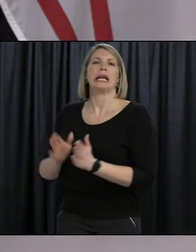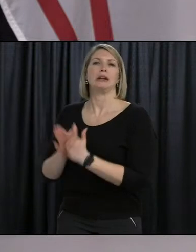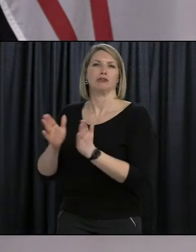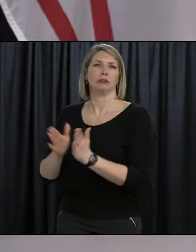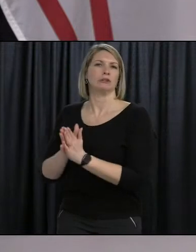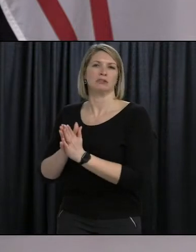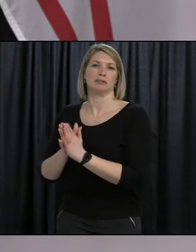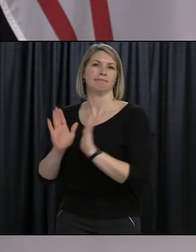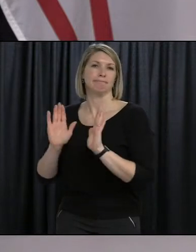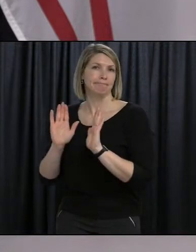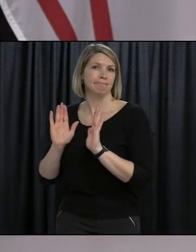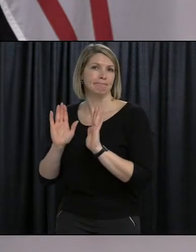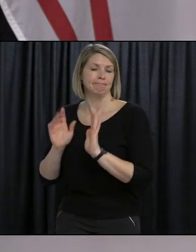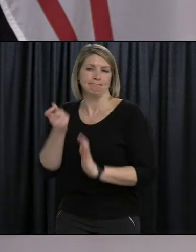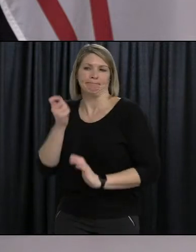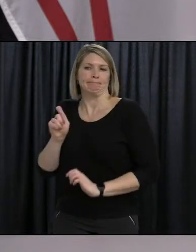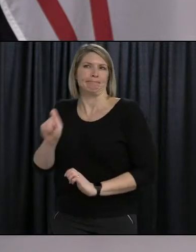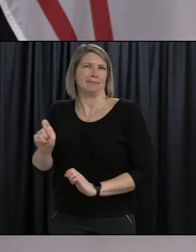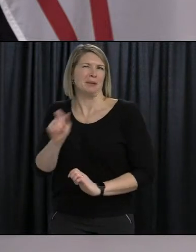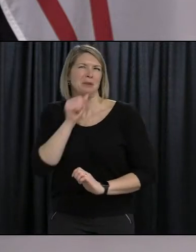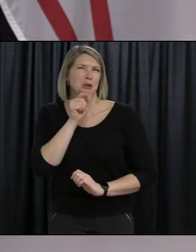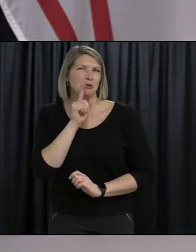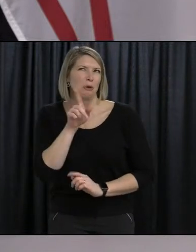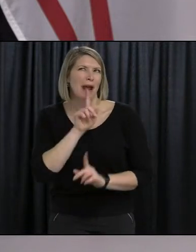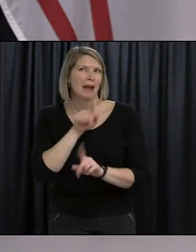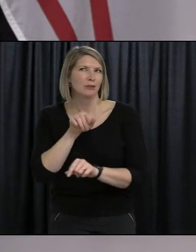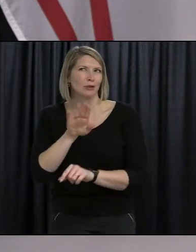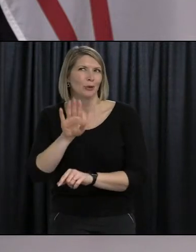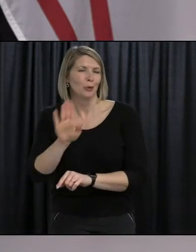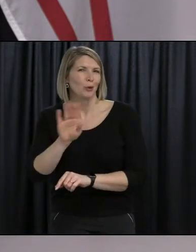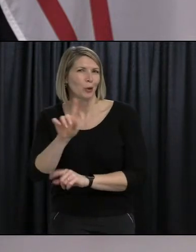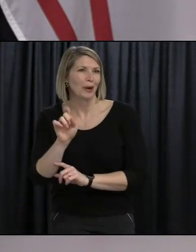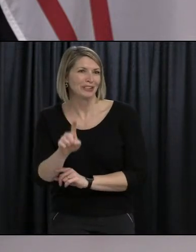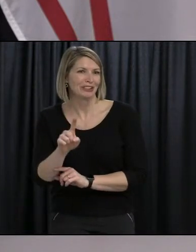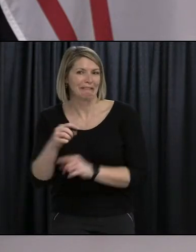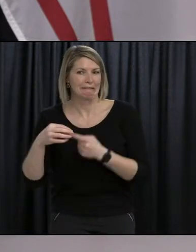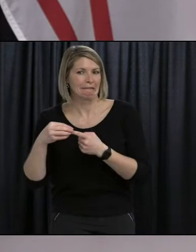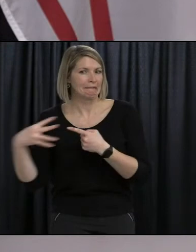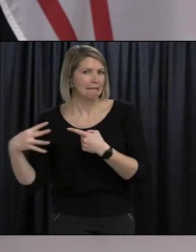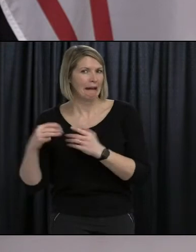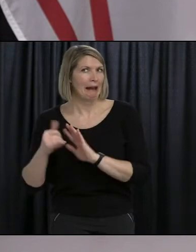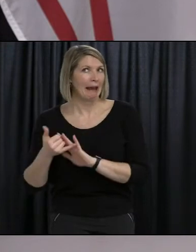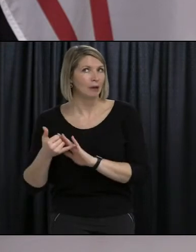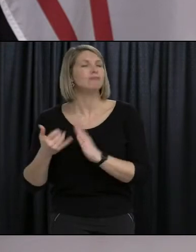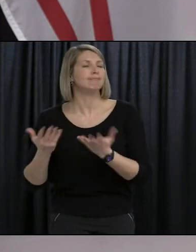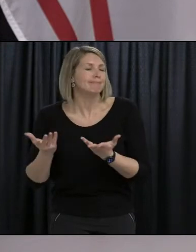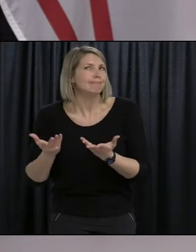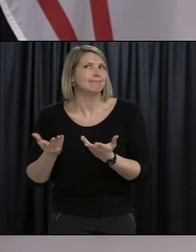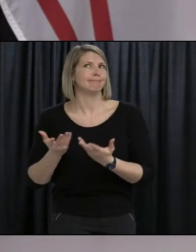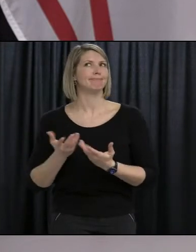So I'm not sure that there's a whole lot more to offer than that.